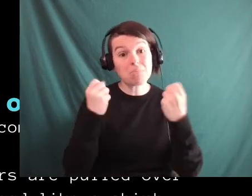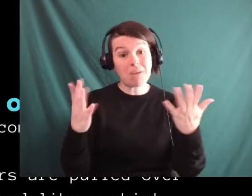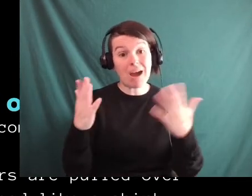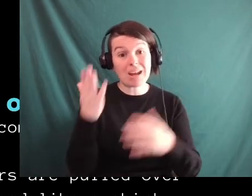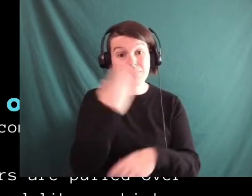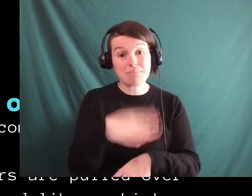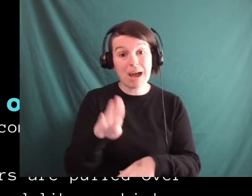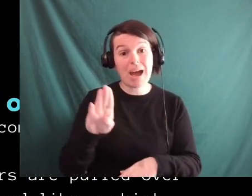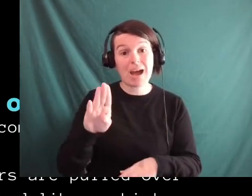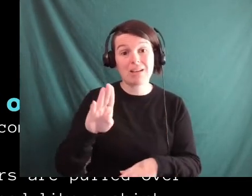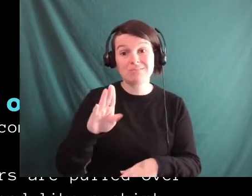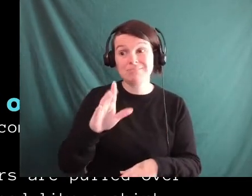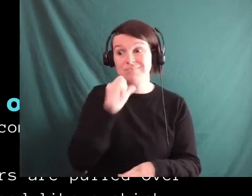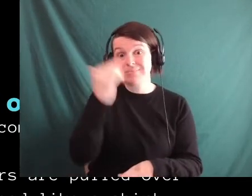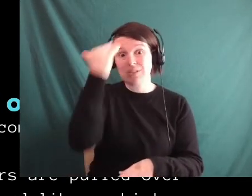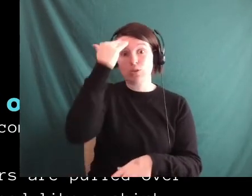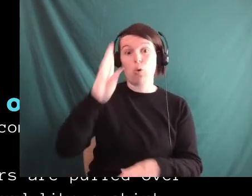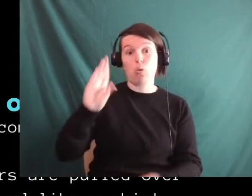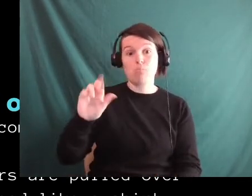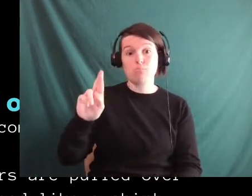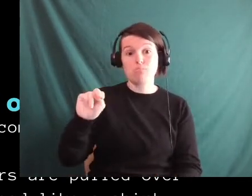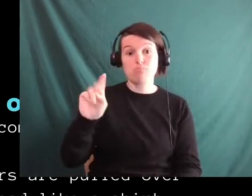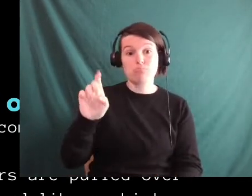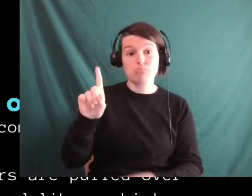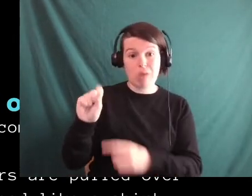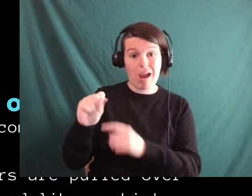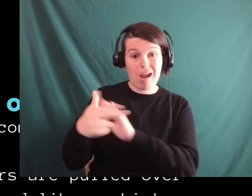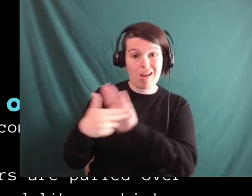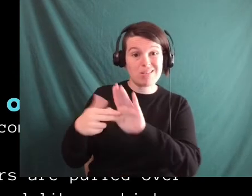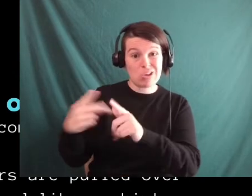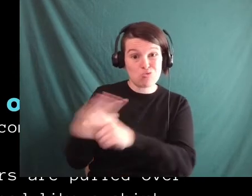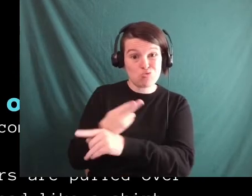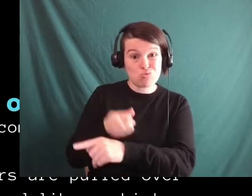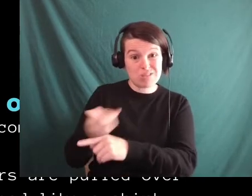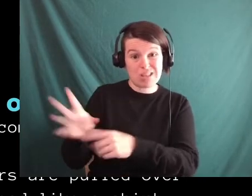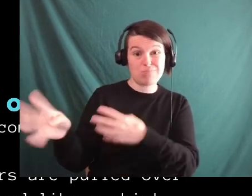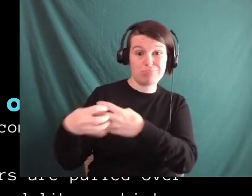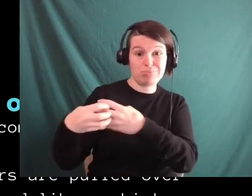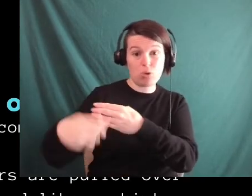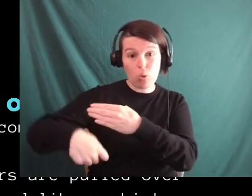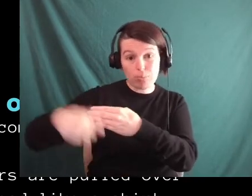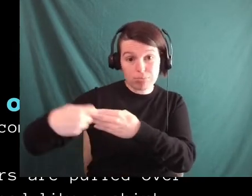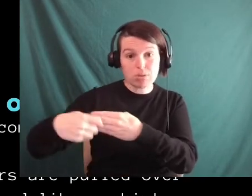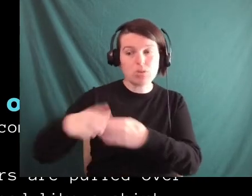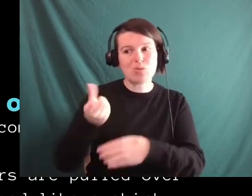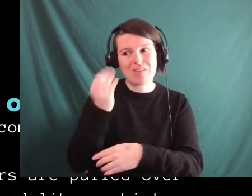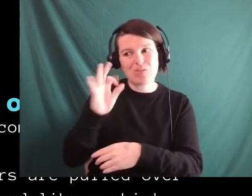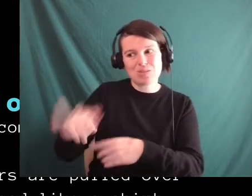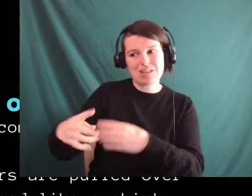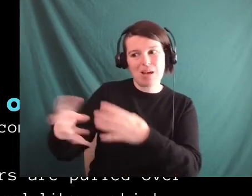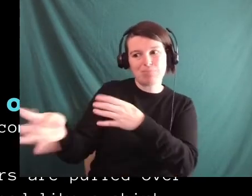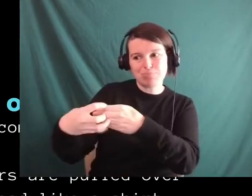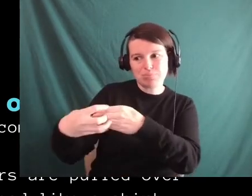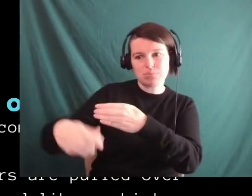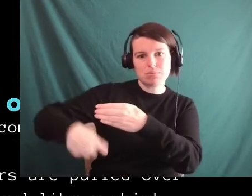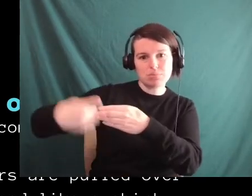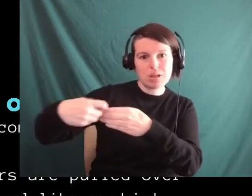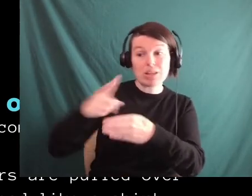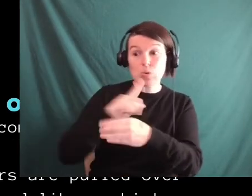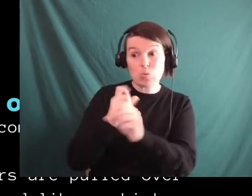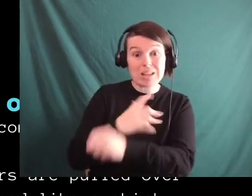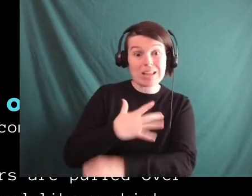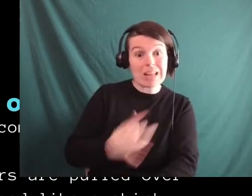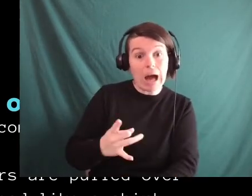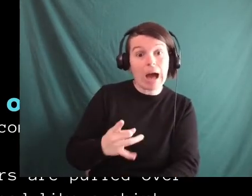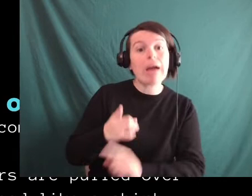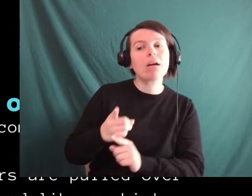brands, unknown brands that use these mechanisms. So if you see a zipper or clasp binder that you really like, you should really